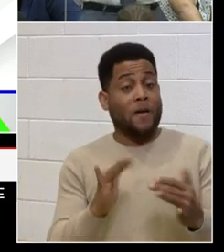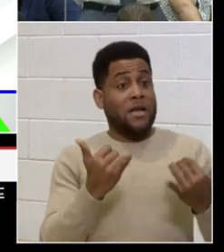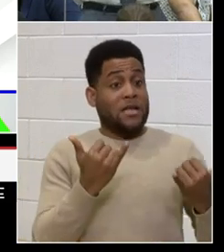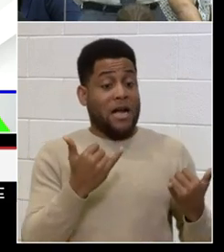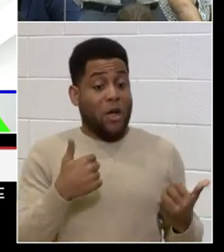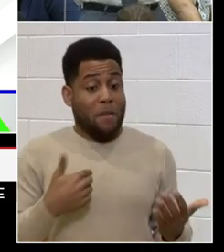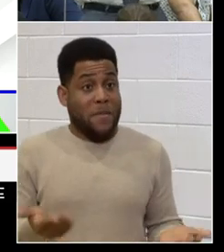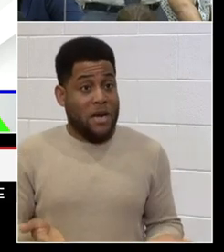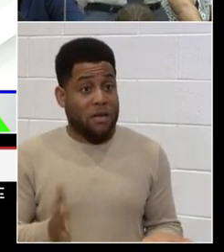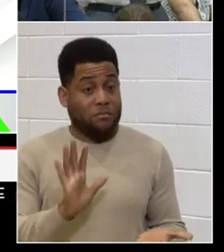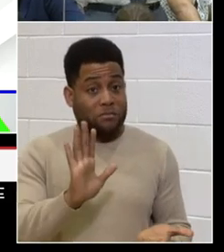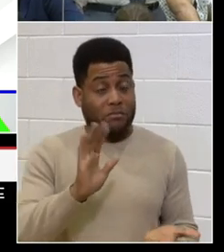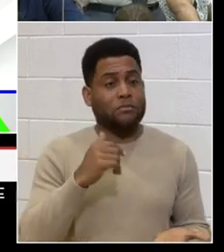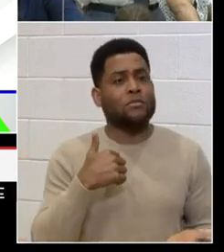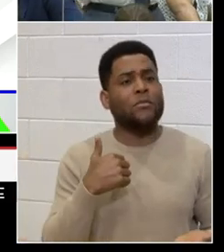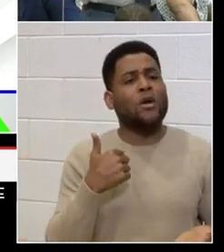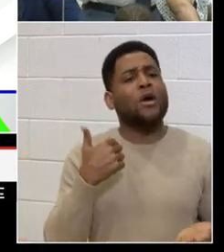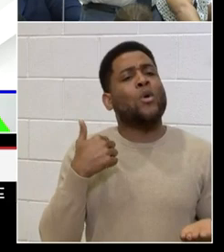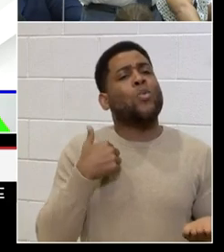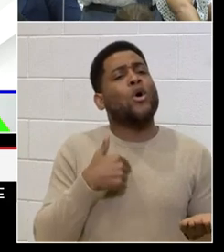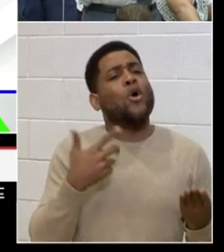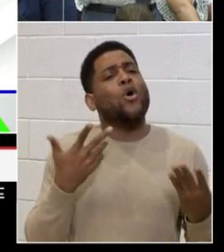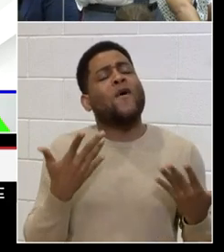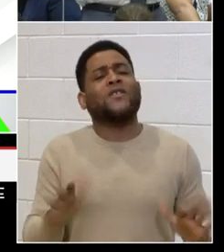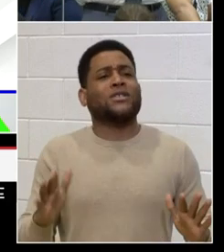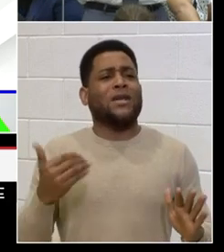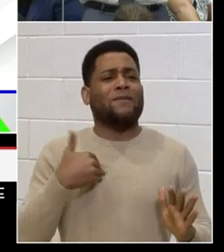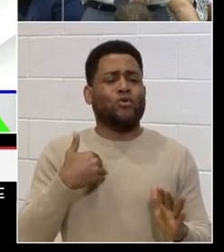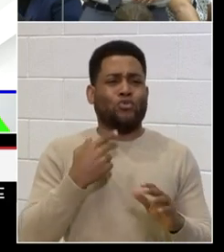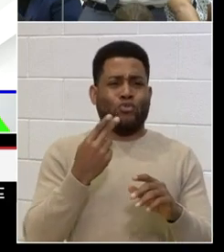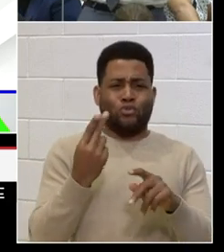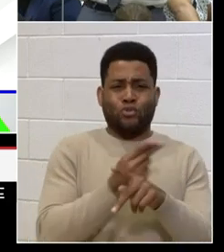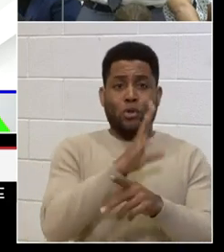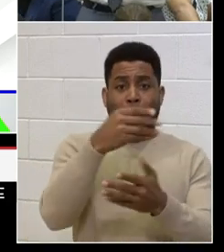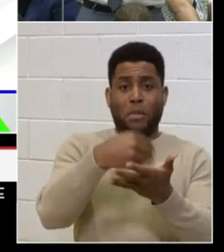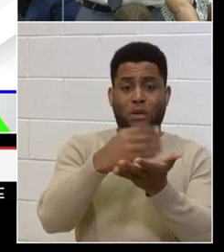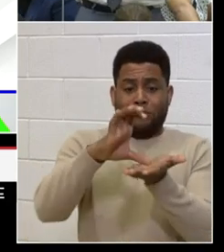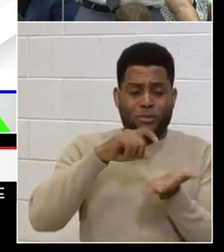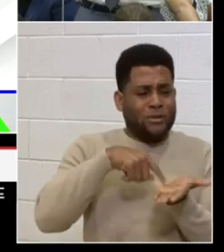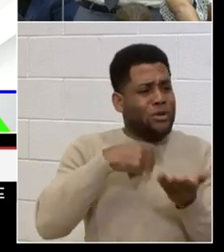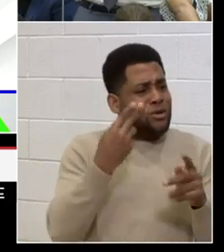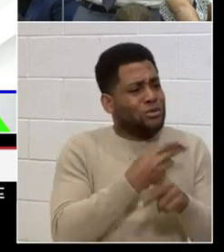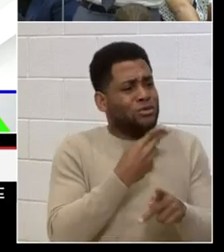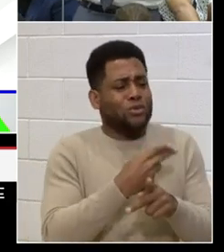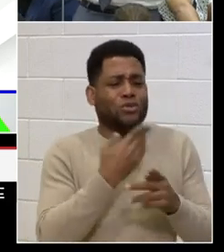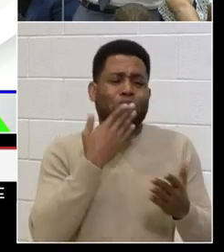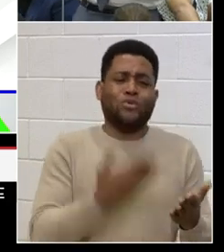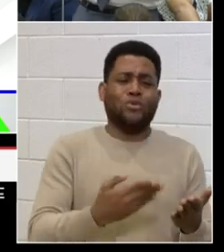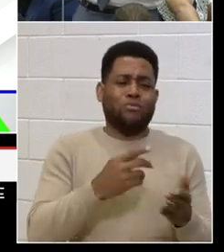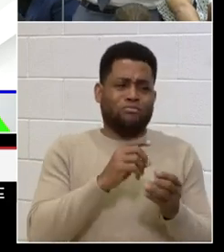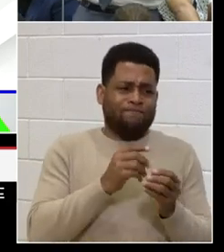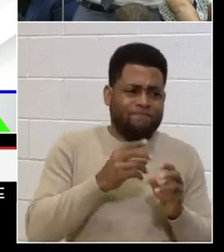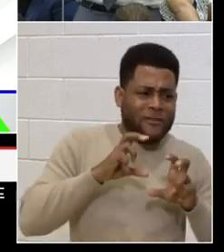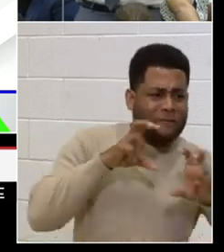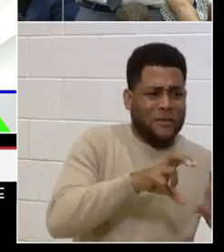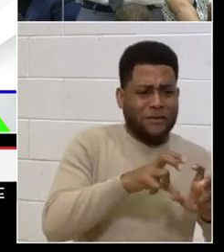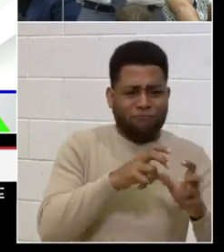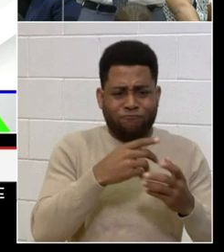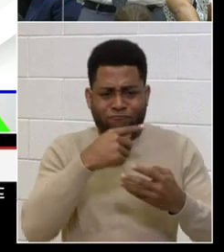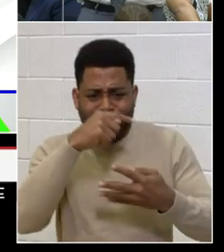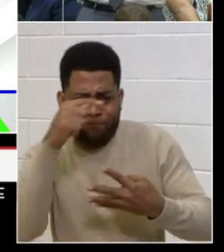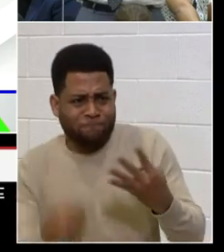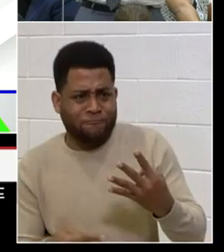we are making good use of your money as we educate our students. But this year, we cannot